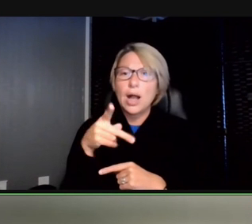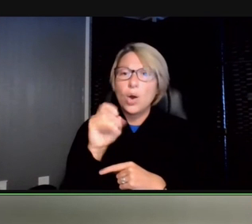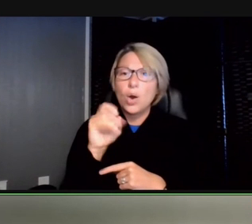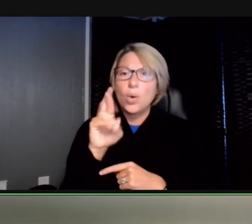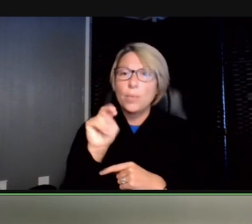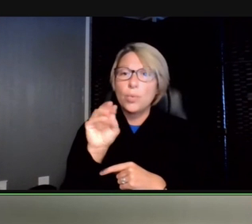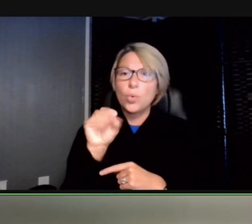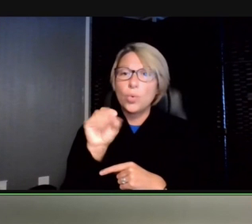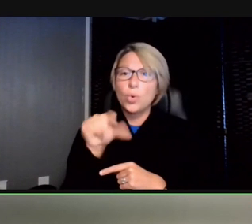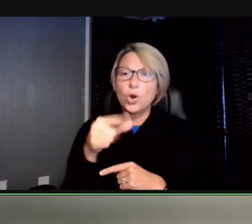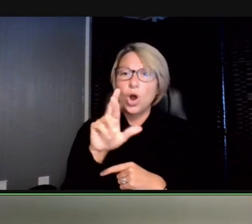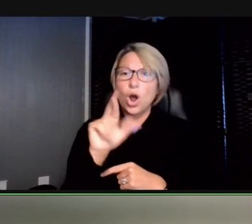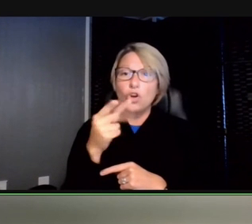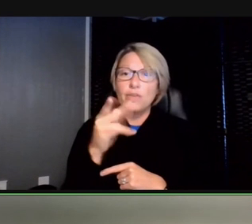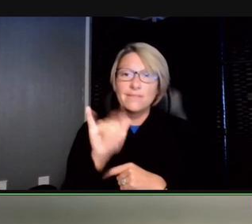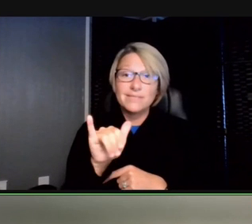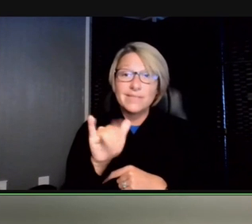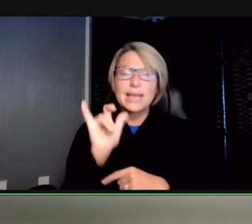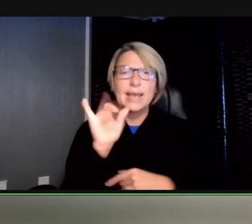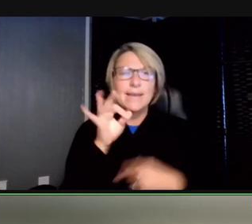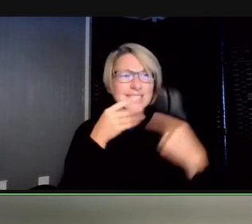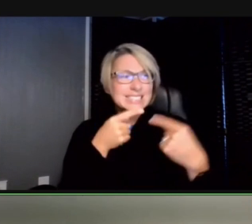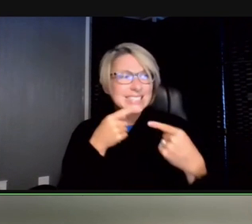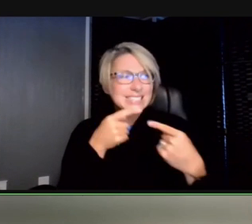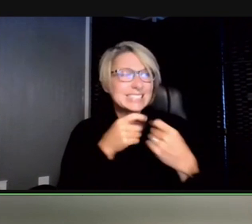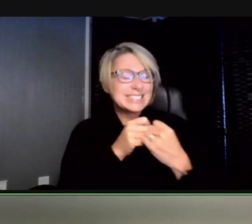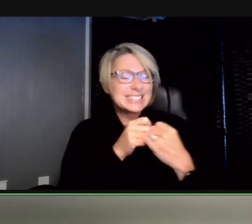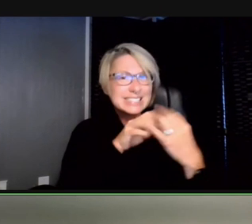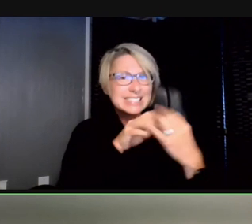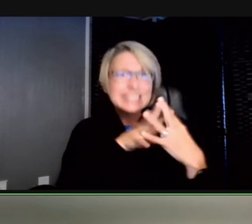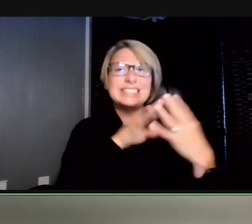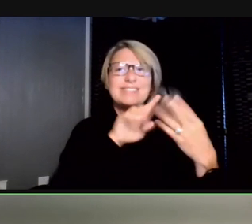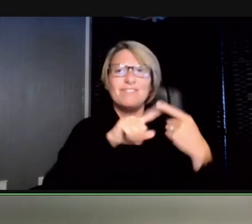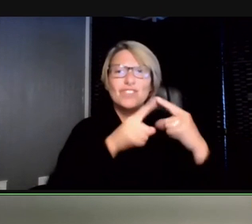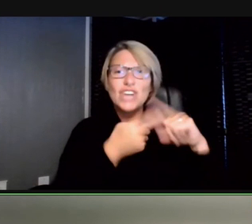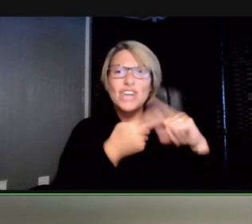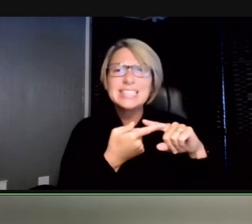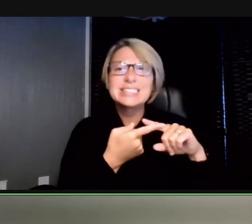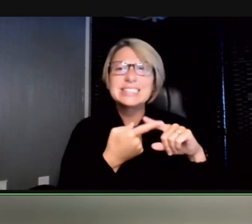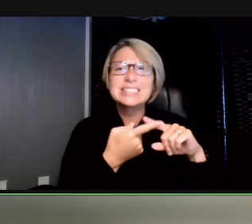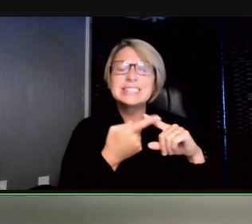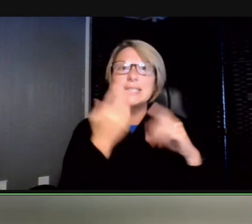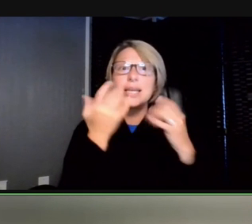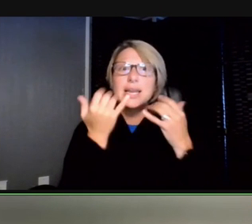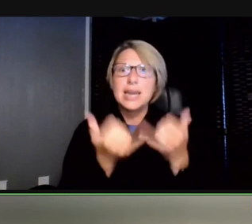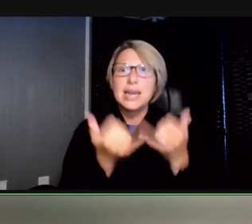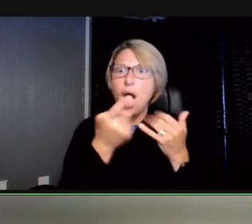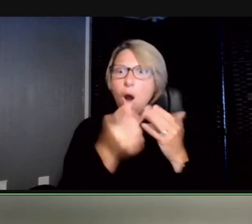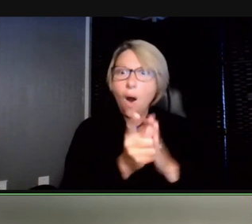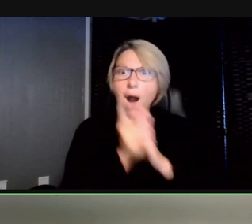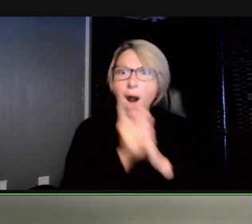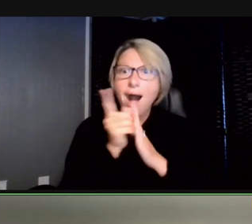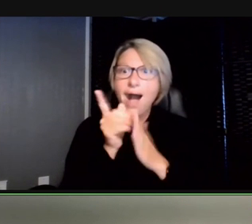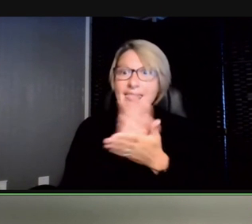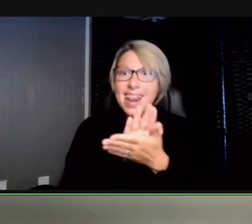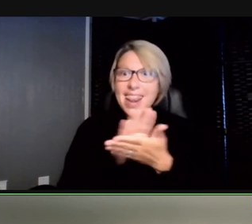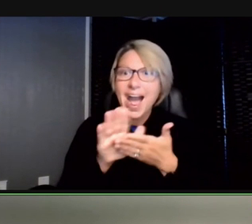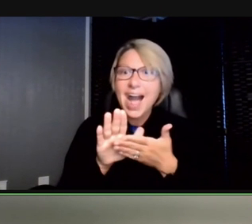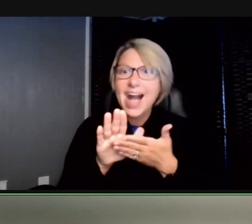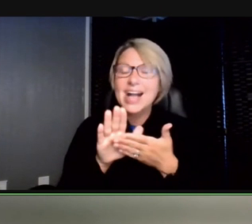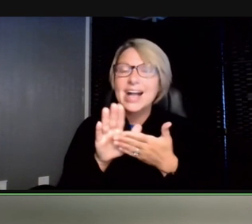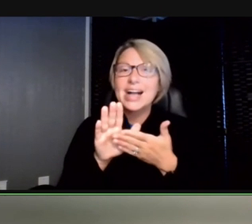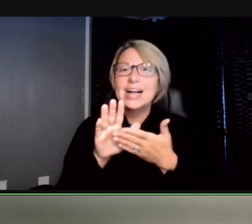all of a sudden someone is being nice to them, that some children, because of their poor self-esteem, will do things